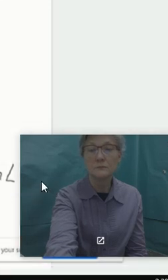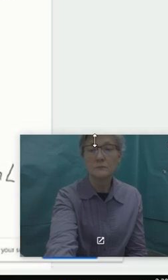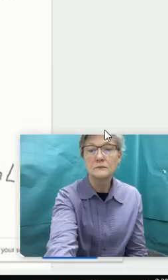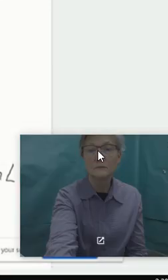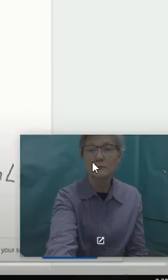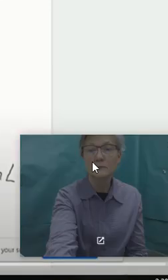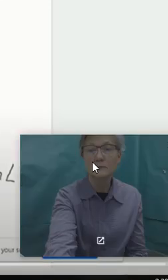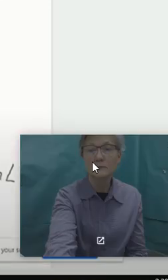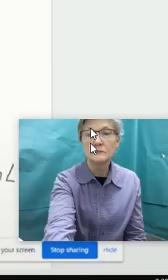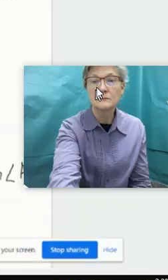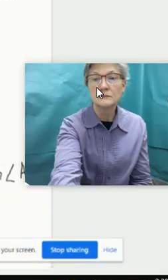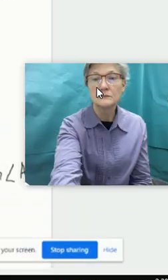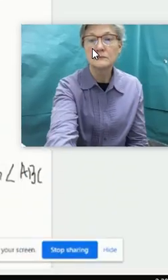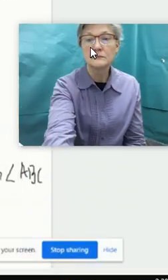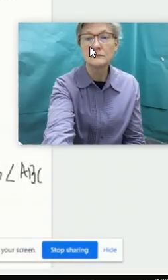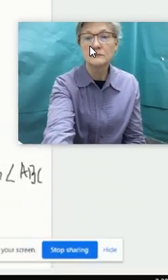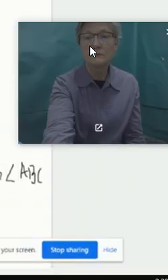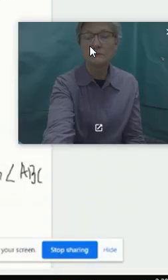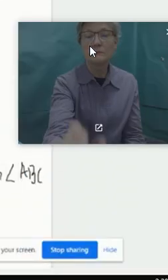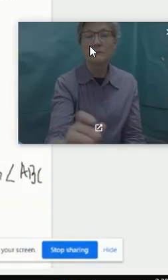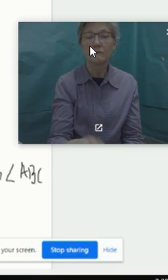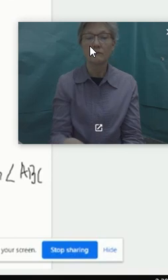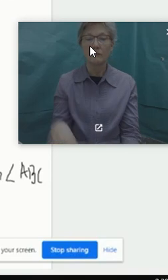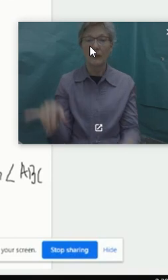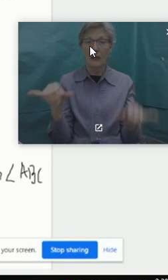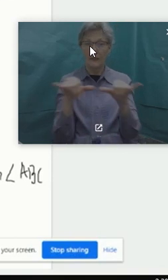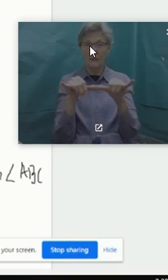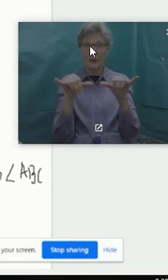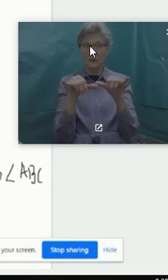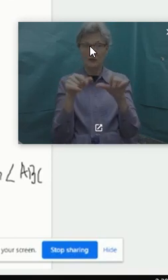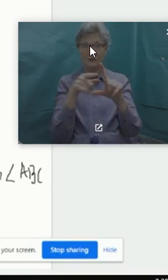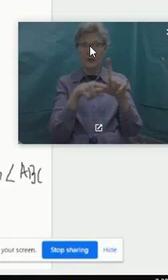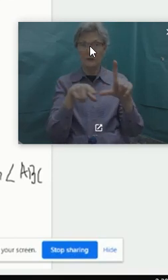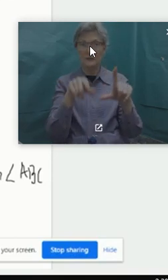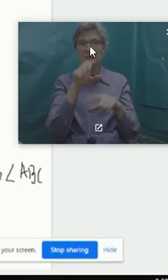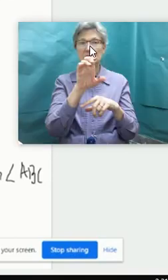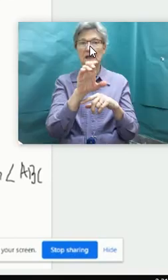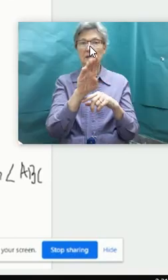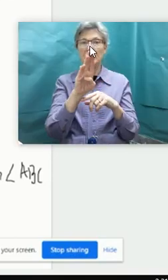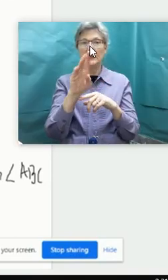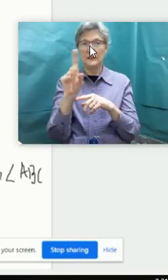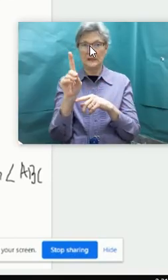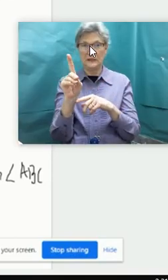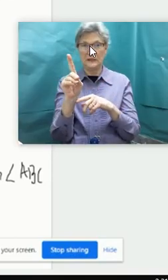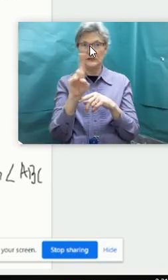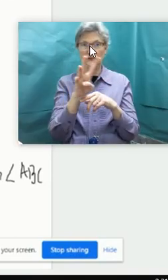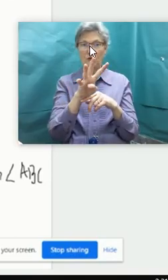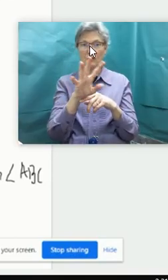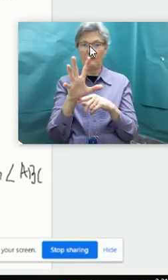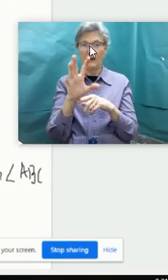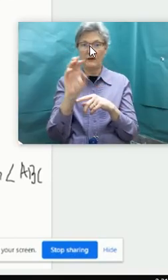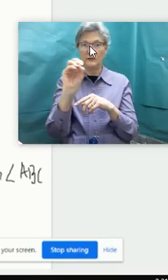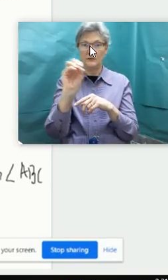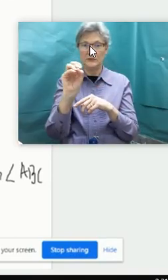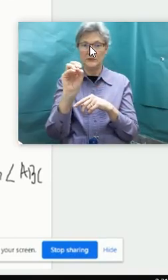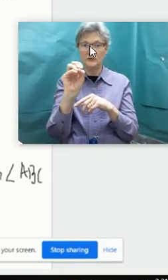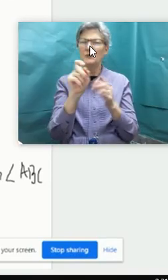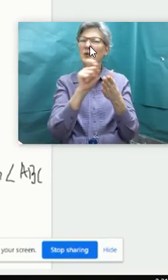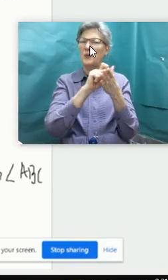of angle CBD is 45 degrees. So I'm just going to write that below